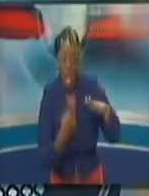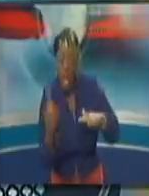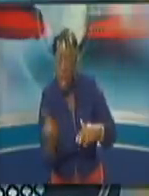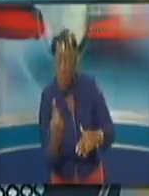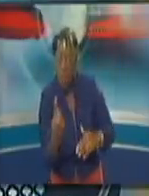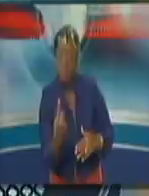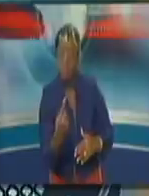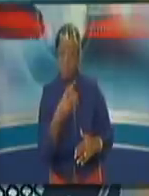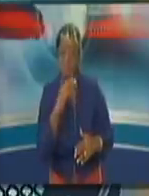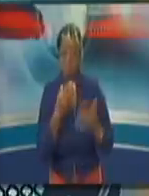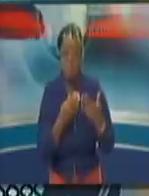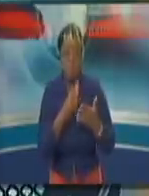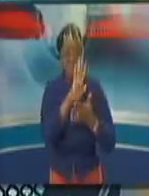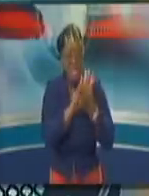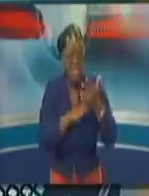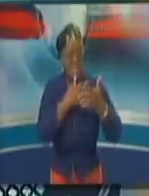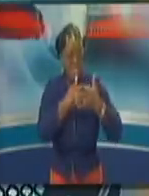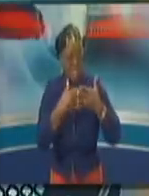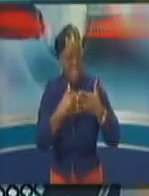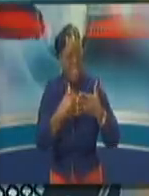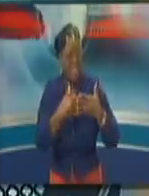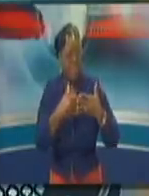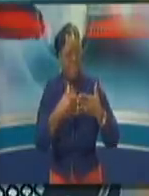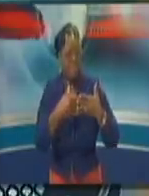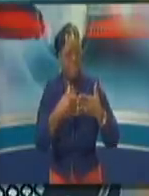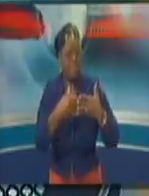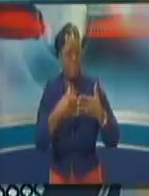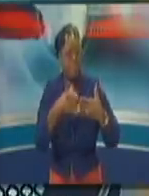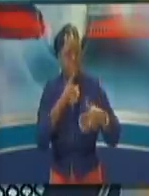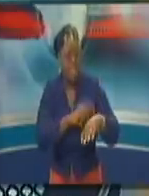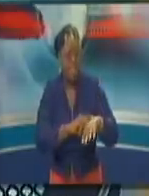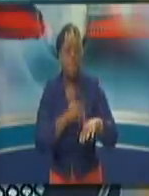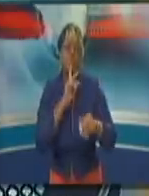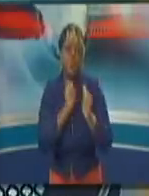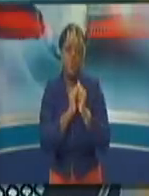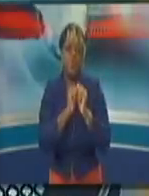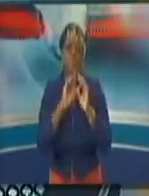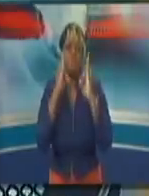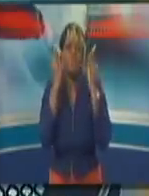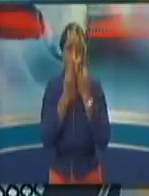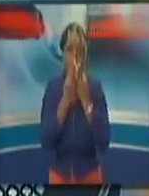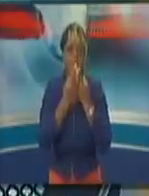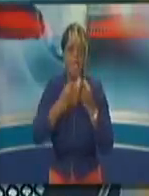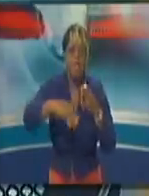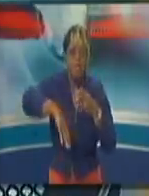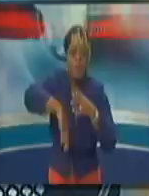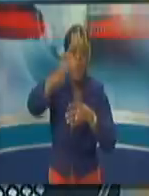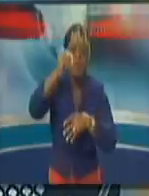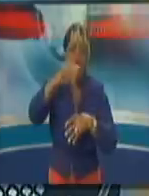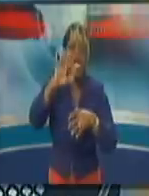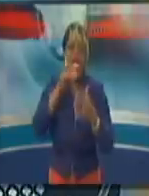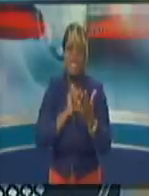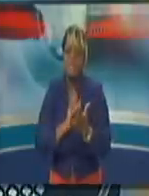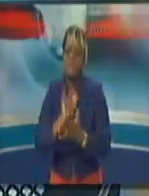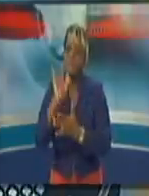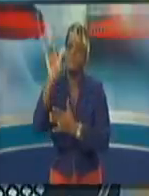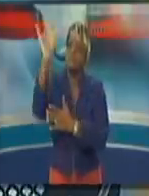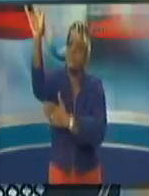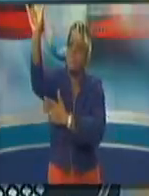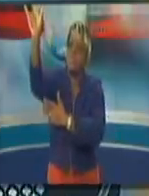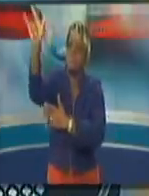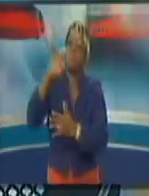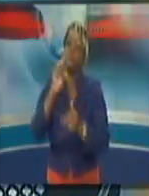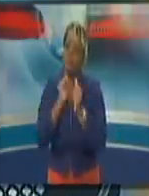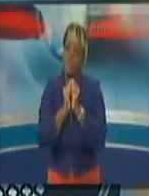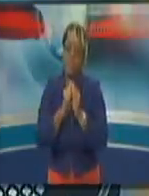schedule times to spend time talking with relatives at home and abroad, so that you all can encourage each other at this time and, you